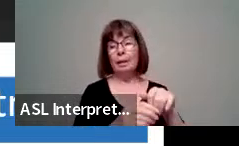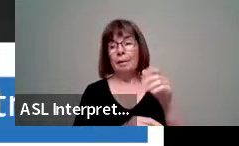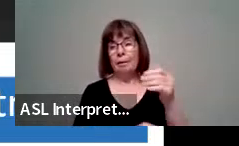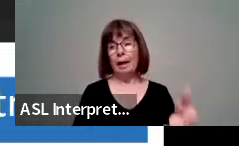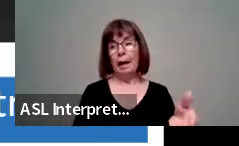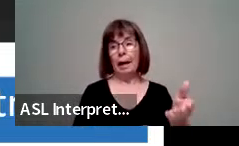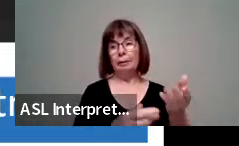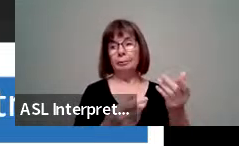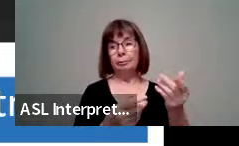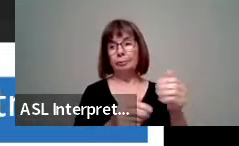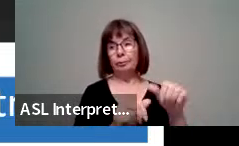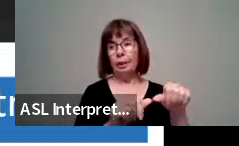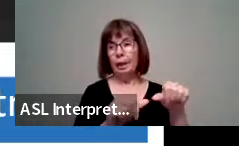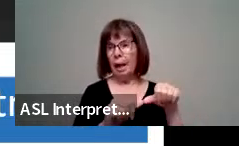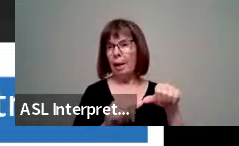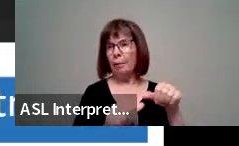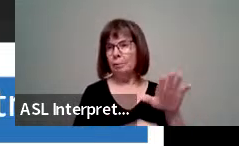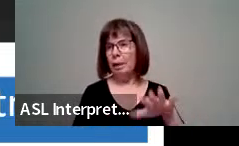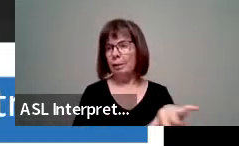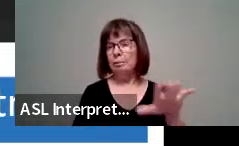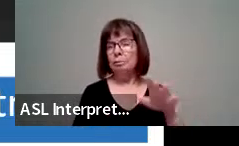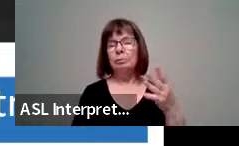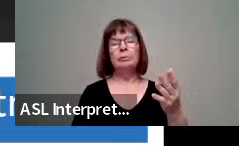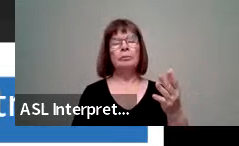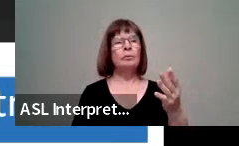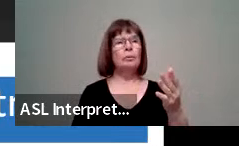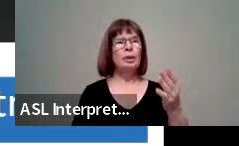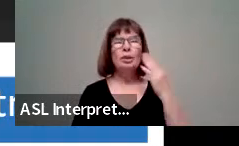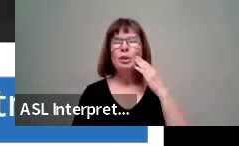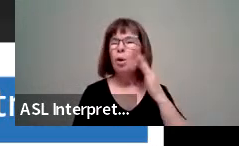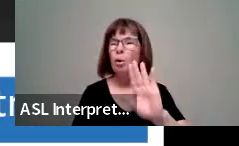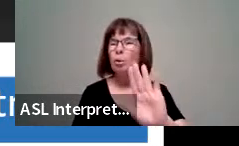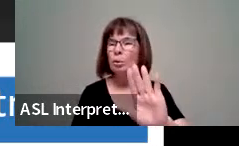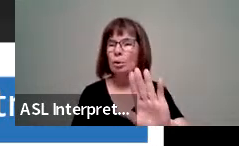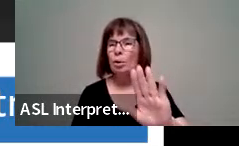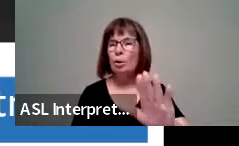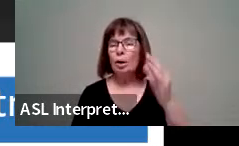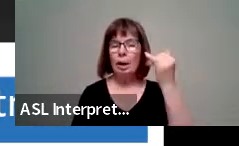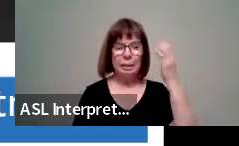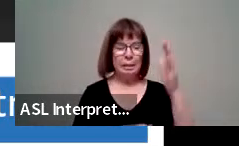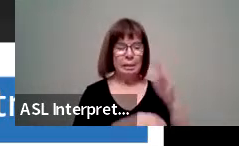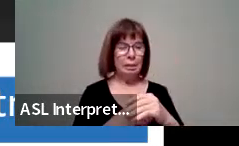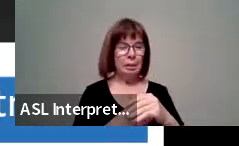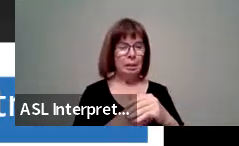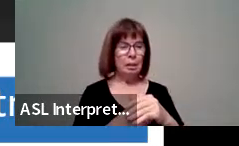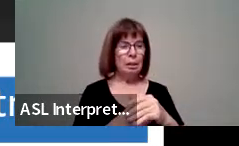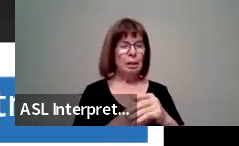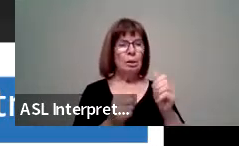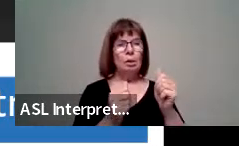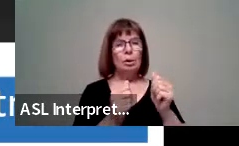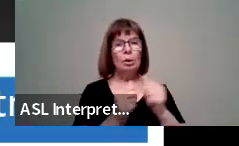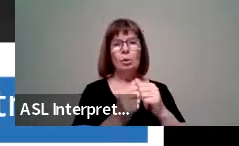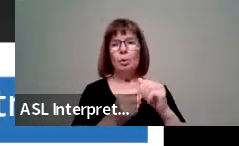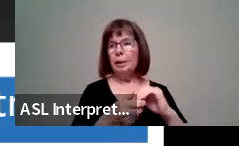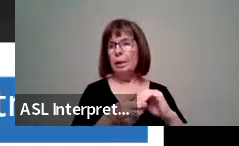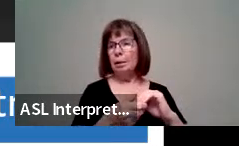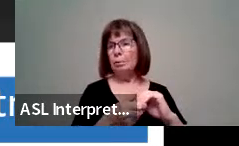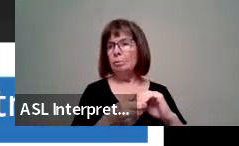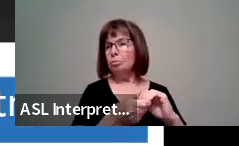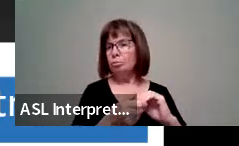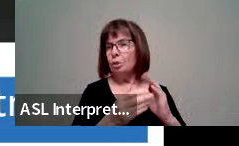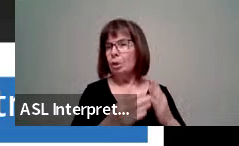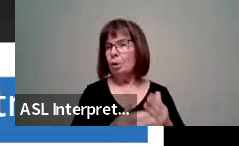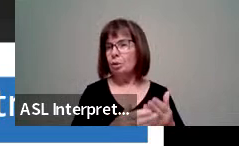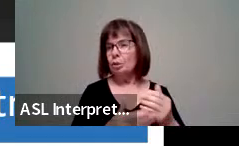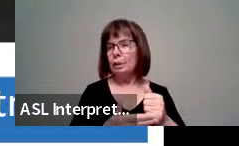really look for, you know, your ideas, Dr. Rhodes, in those spaces with the coalition to, you know, help kind